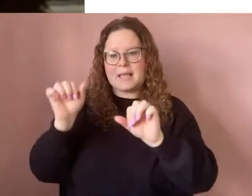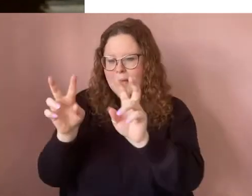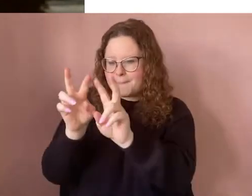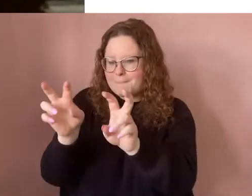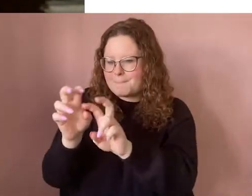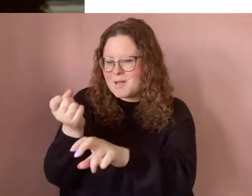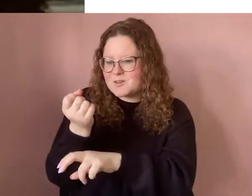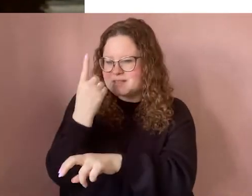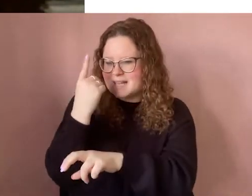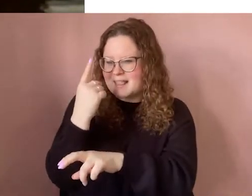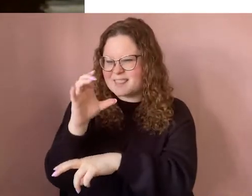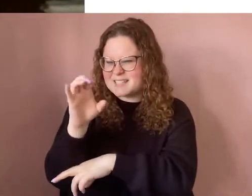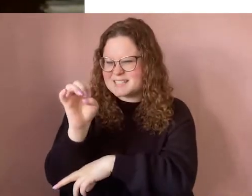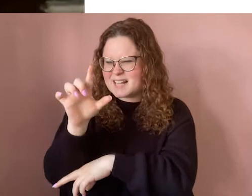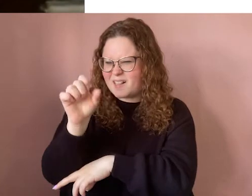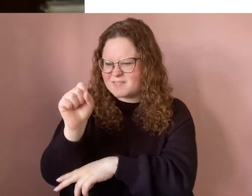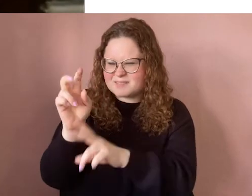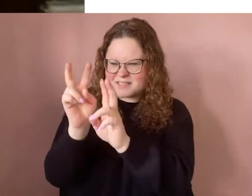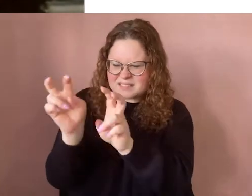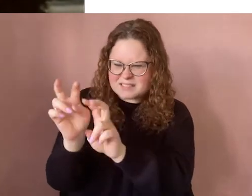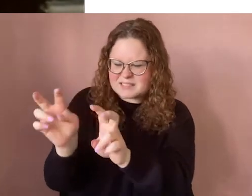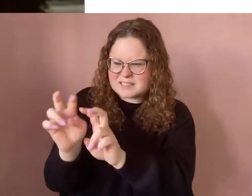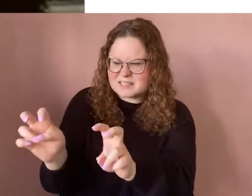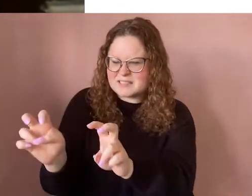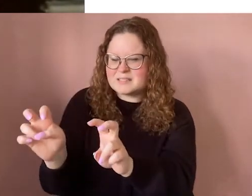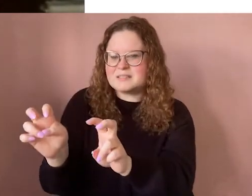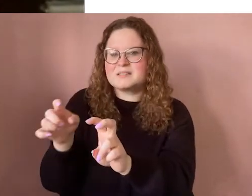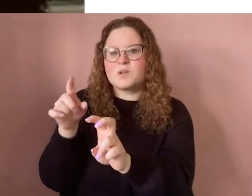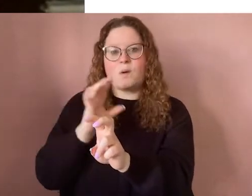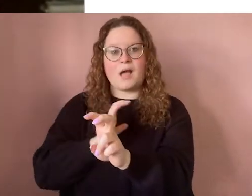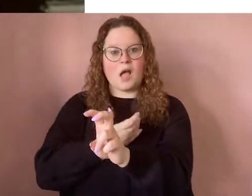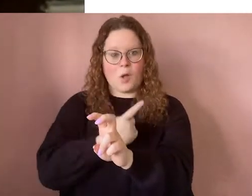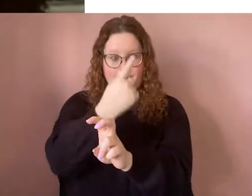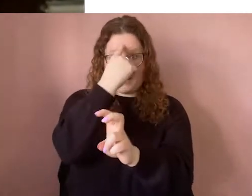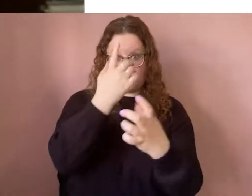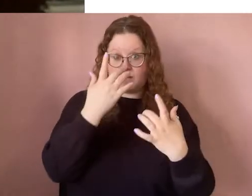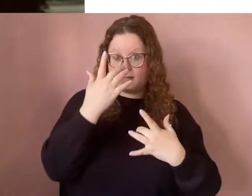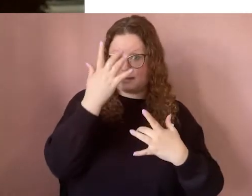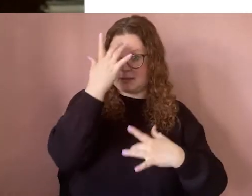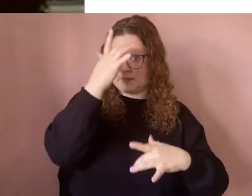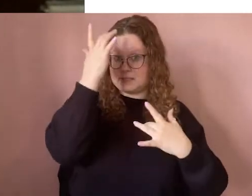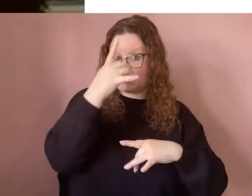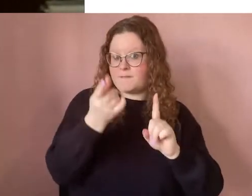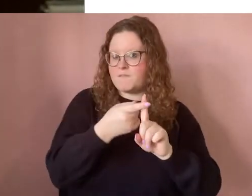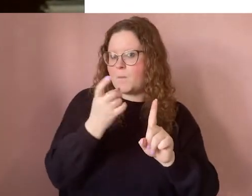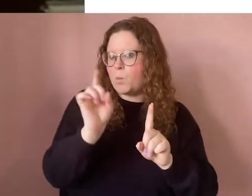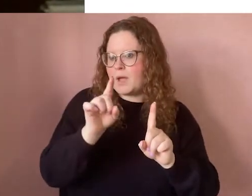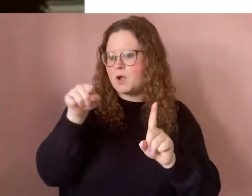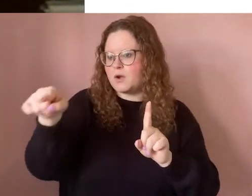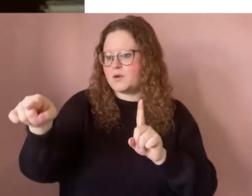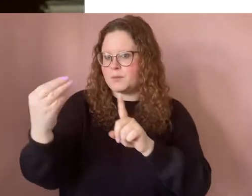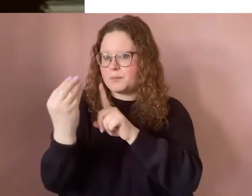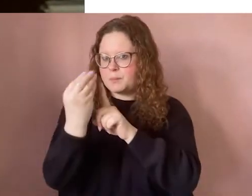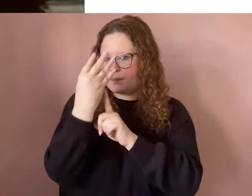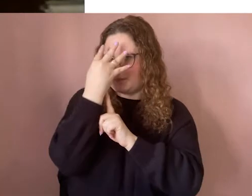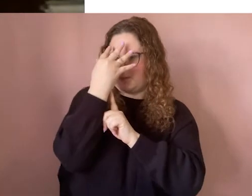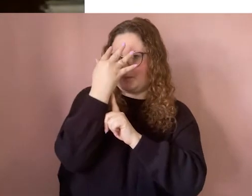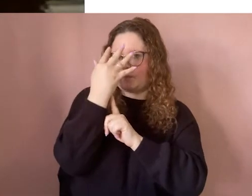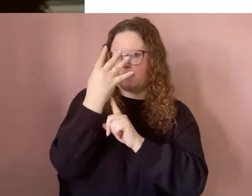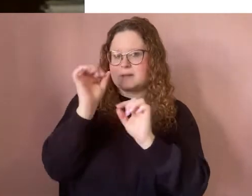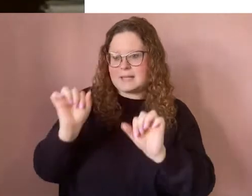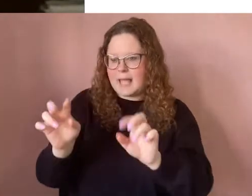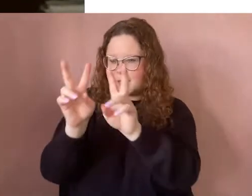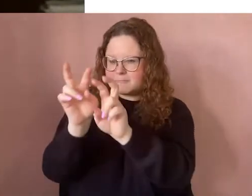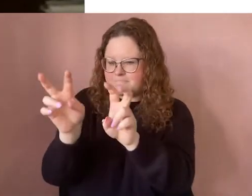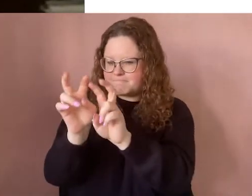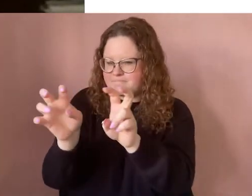level of where and how some of these conditions we call mental illness develop and materialize. And this is going to